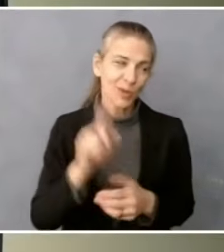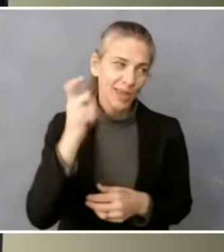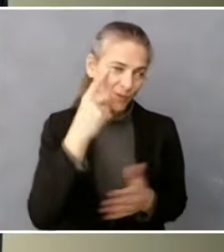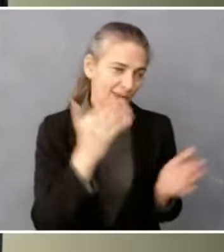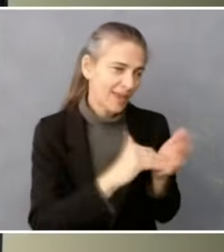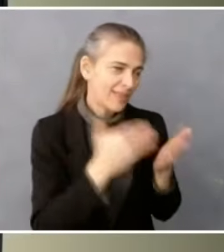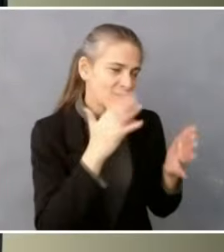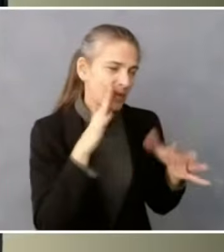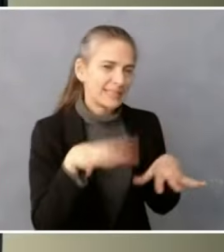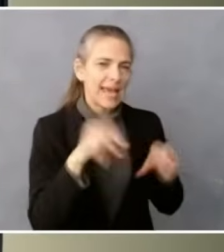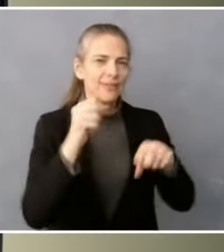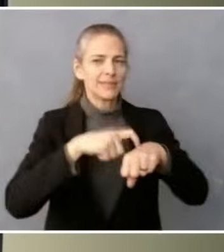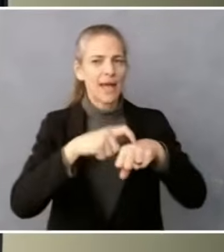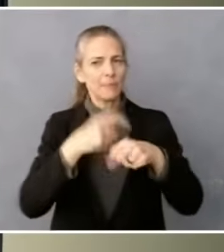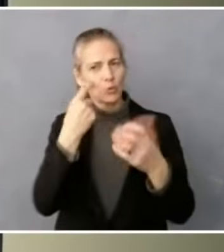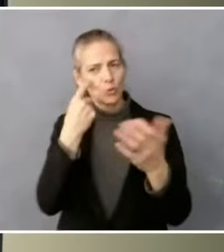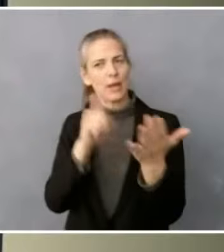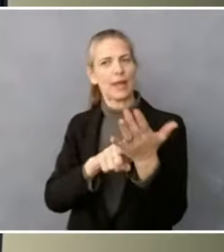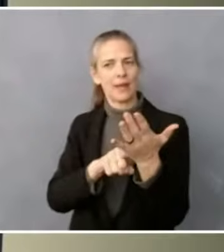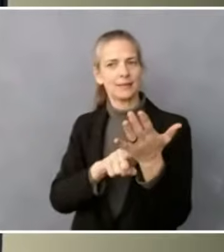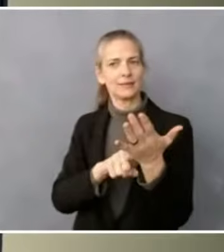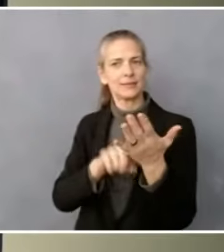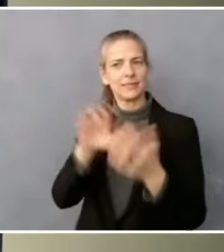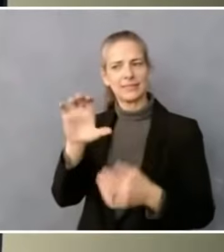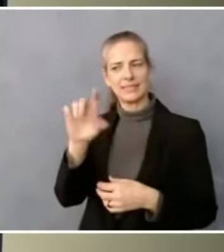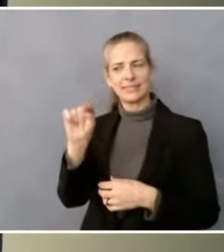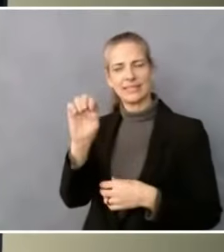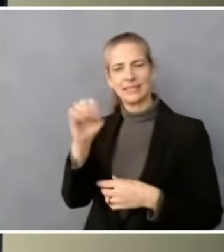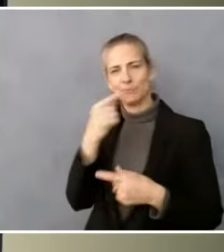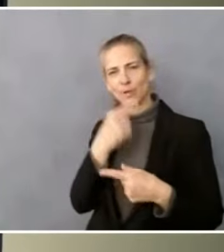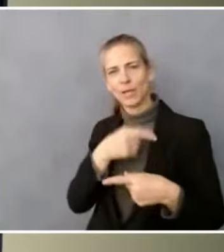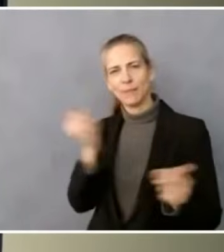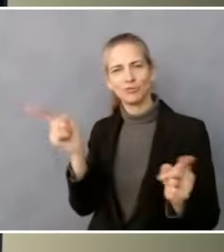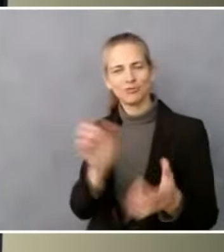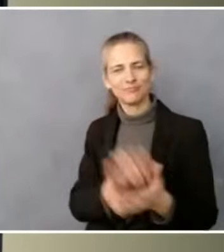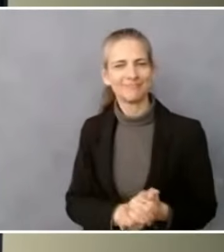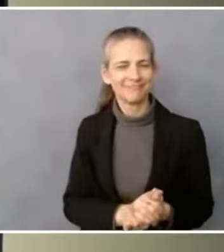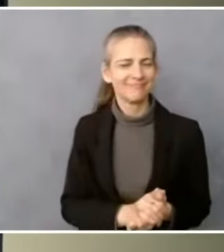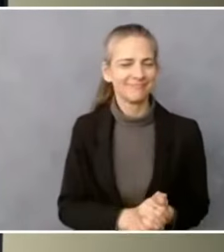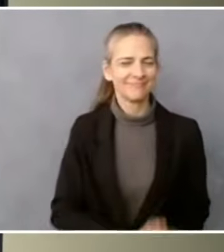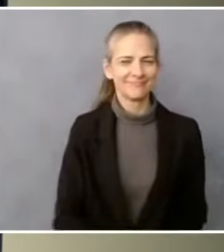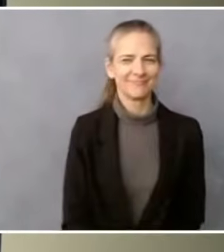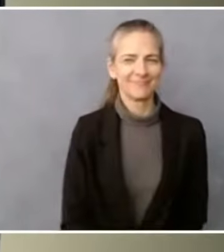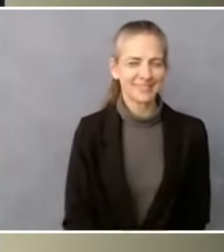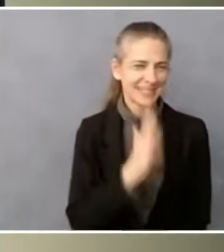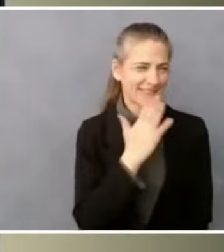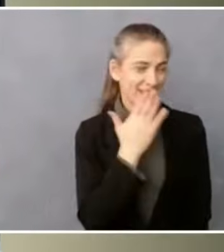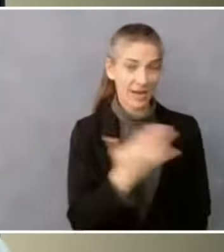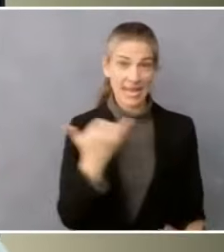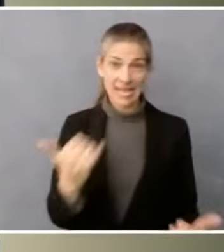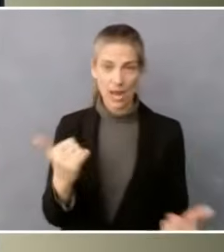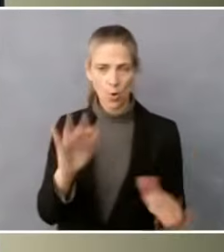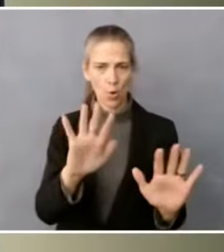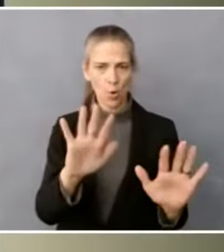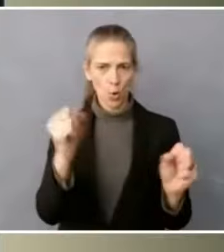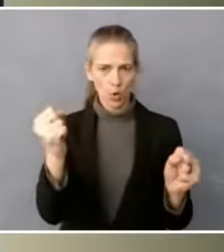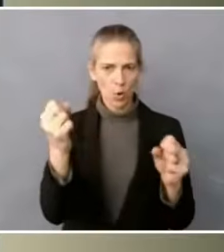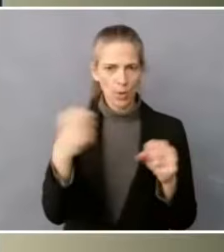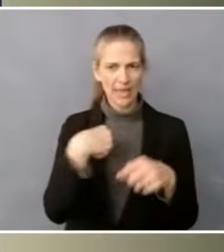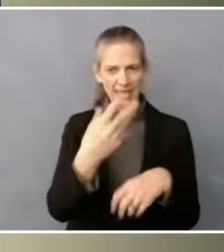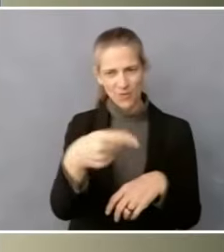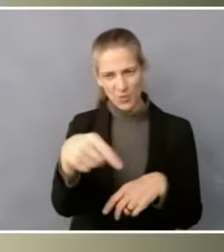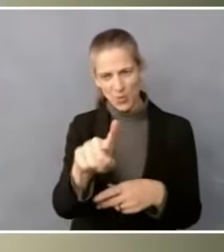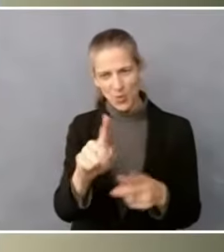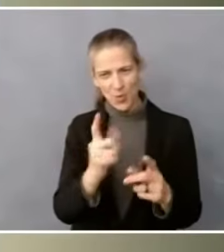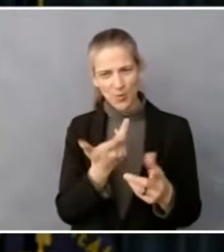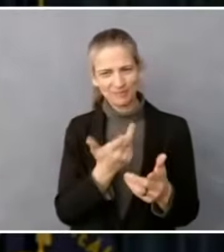to recognize and for this CTE Proclamation Month. Thank you, sir. Thank you. We'll now, hold on. I think we're going to give you all the proclamation.